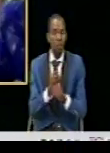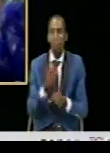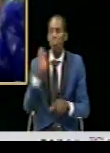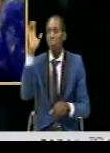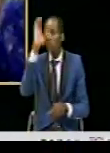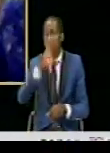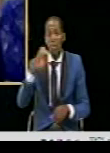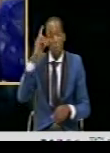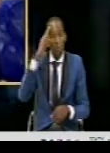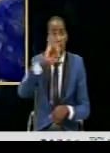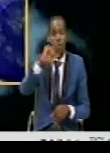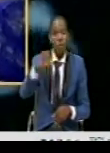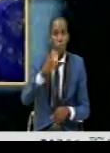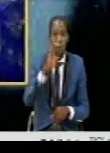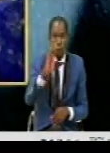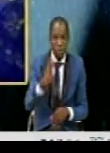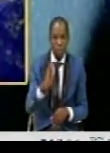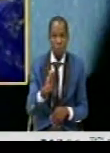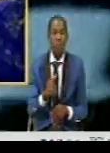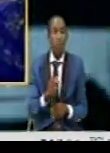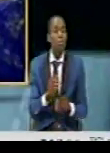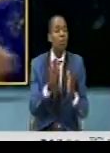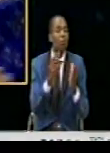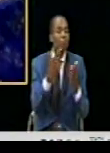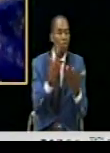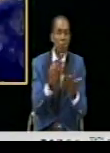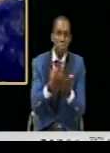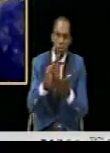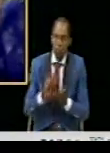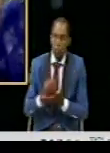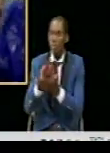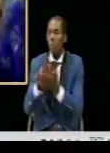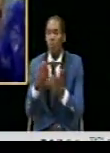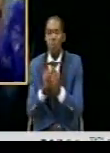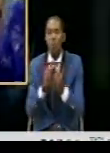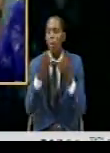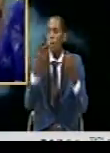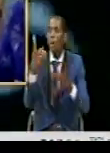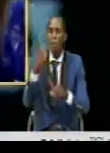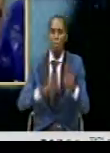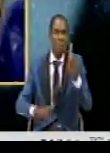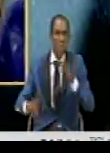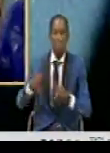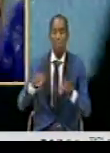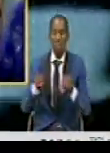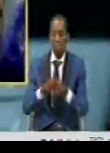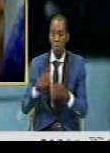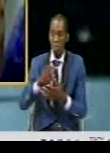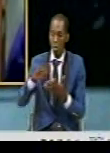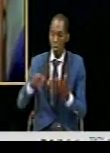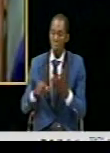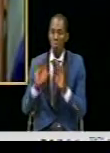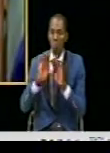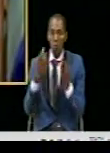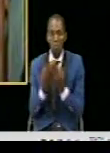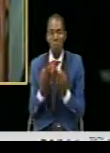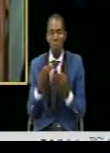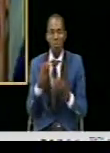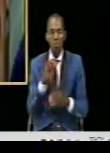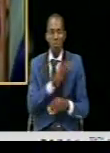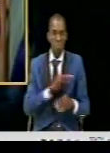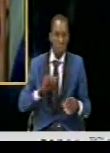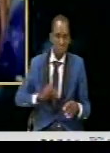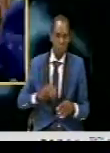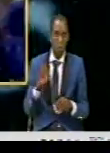Secondly, my junior sister, over 20 years, have been looking for a job. I have discussed both the highly and the